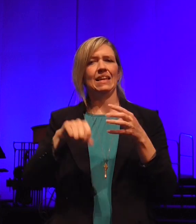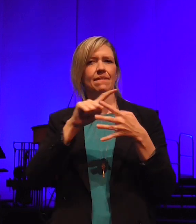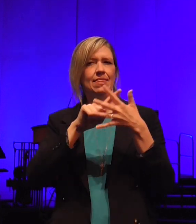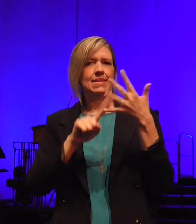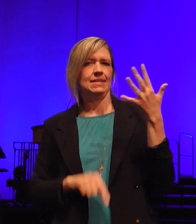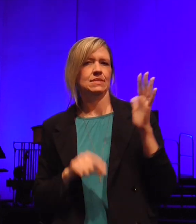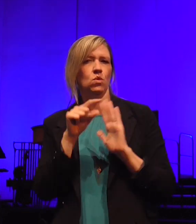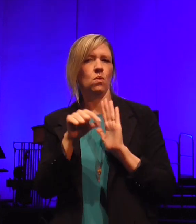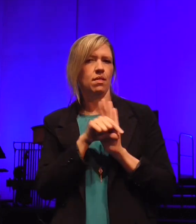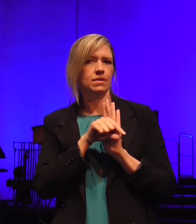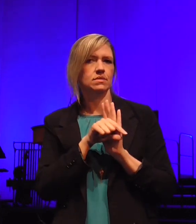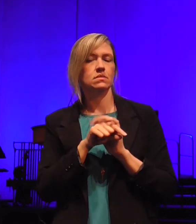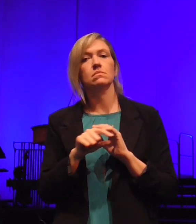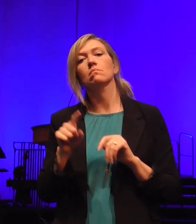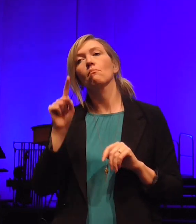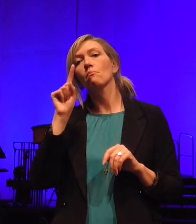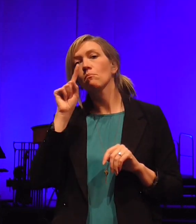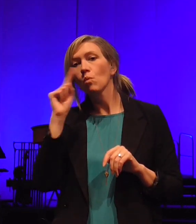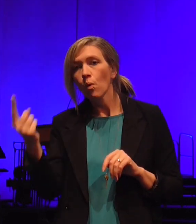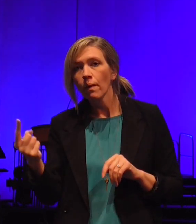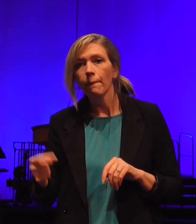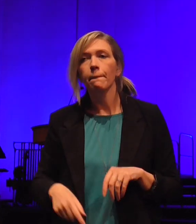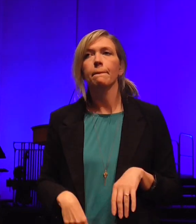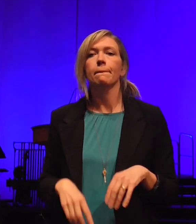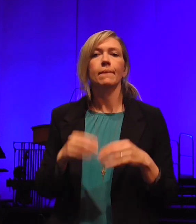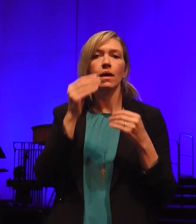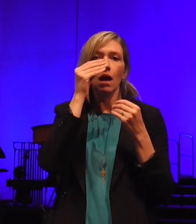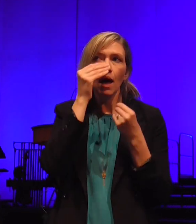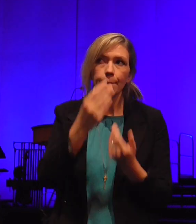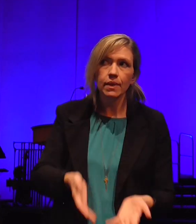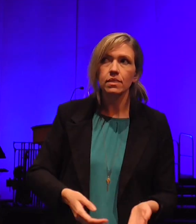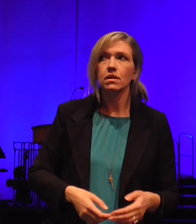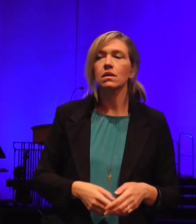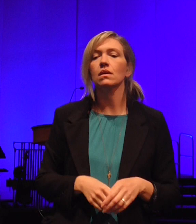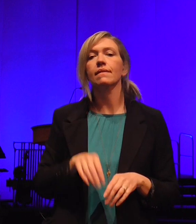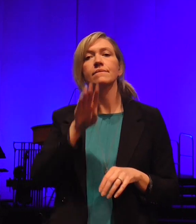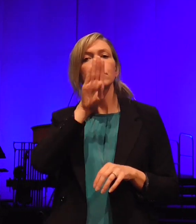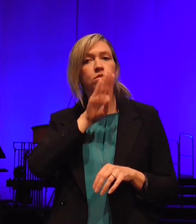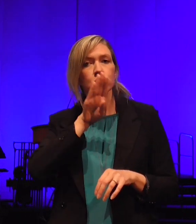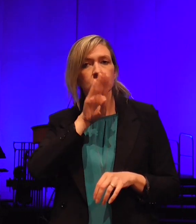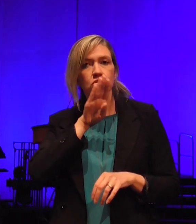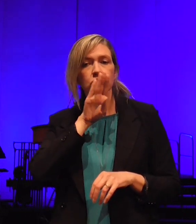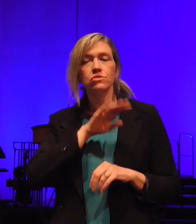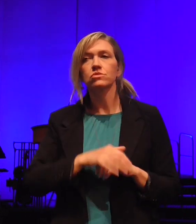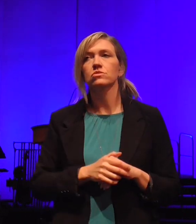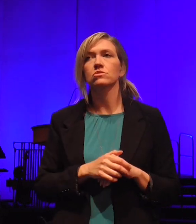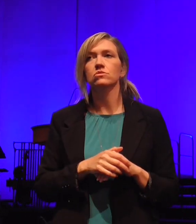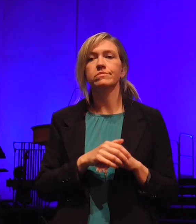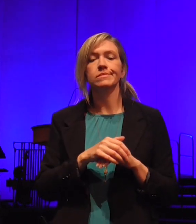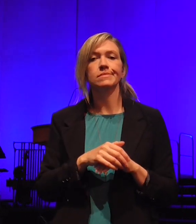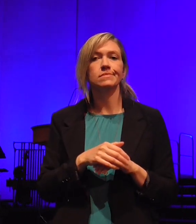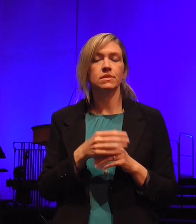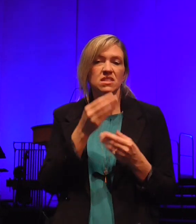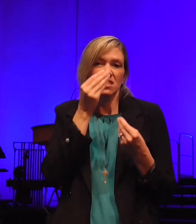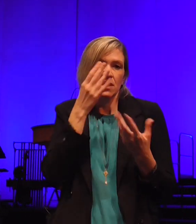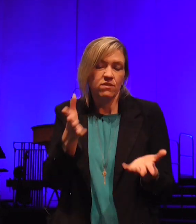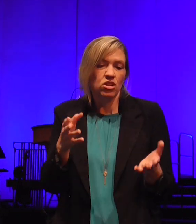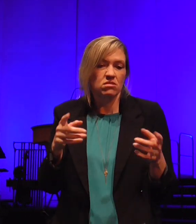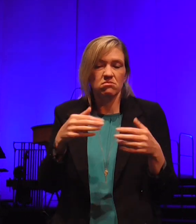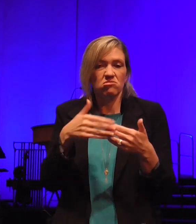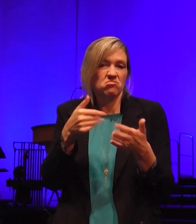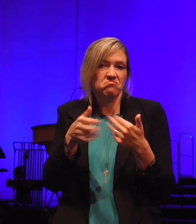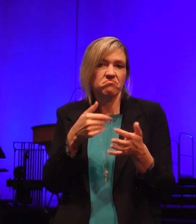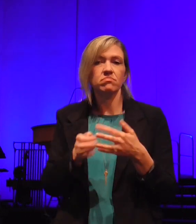these qualities. Boredom, apathy, frustration,